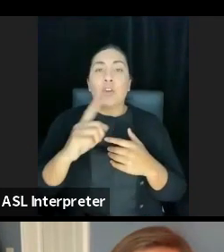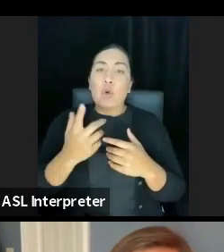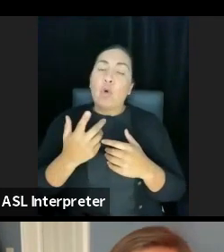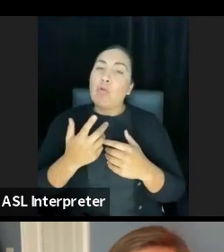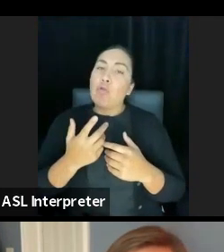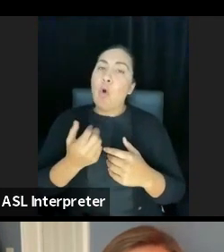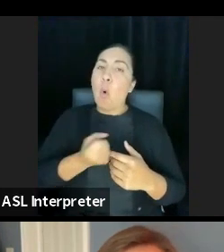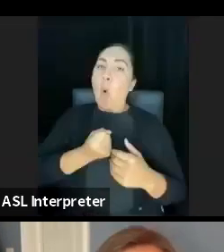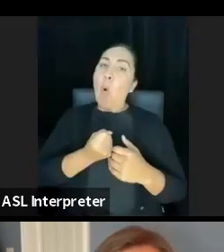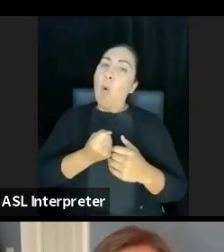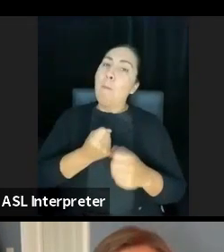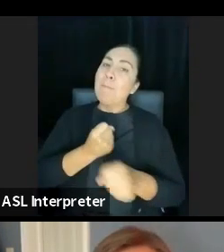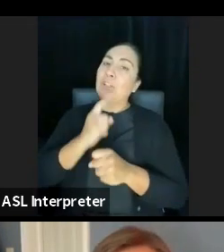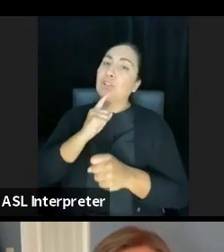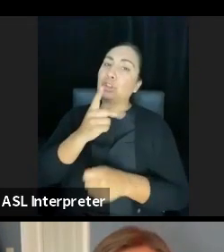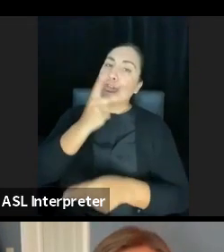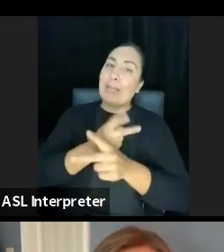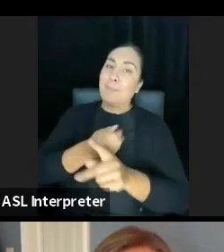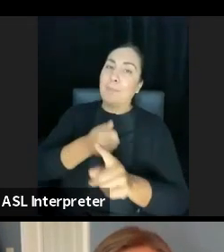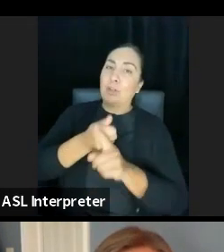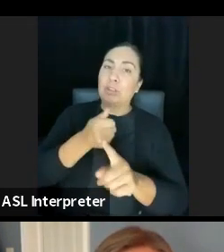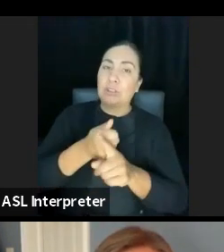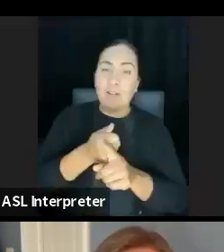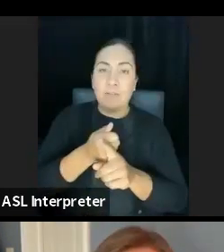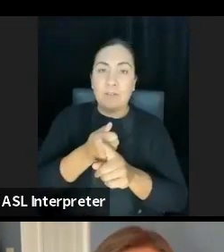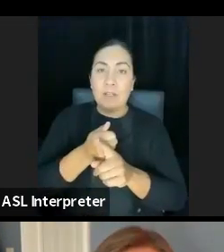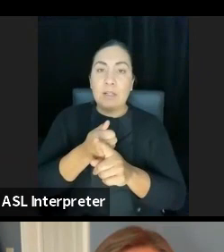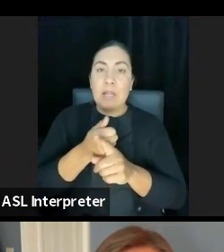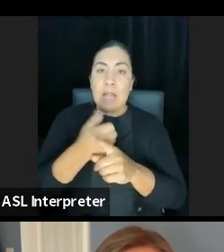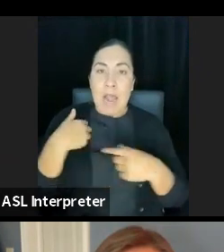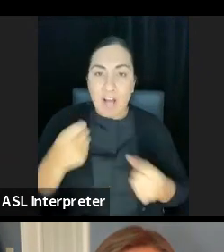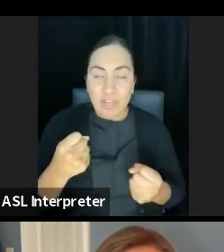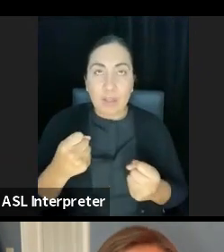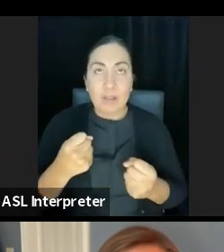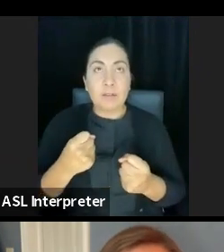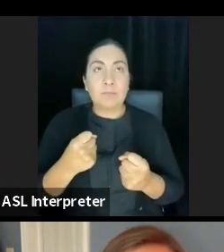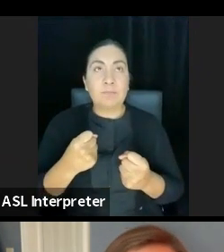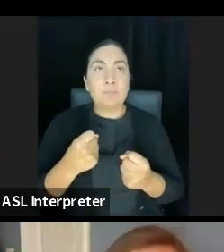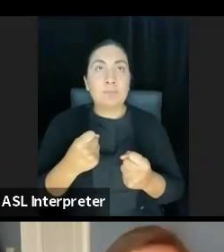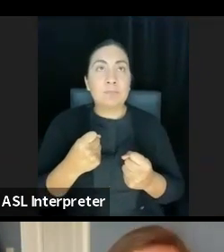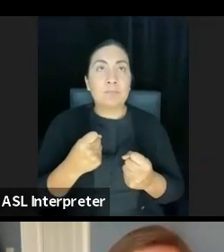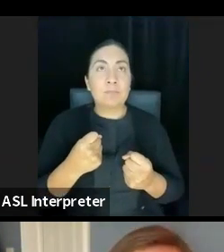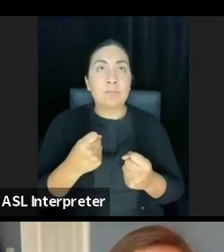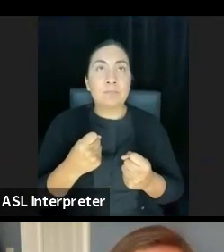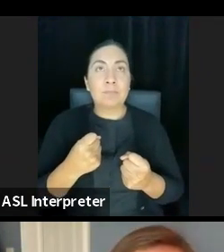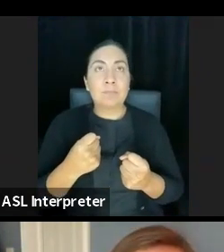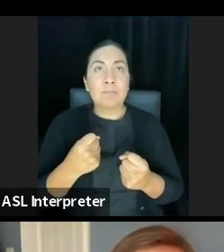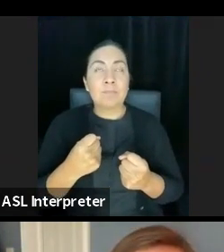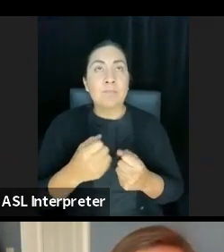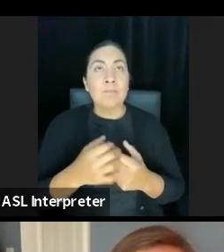make sure that you're keeping yourselves healthy and whole? Yeah.